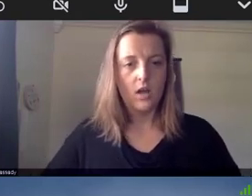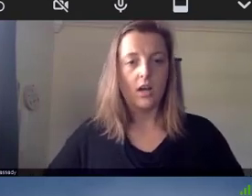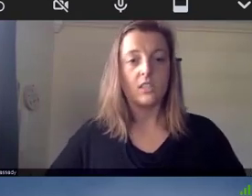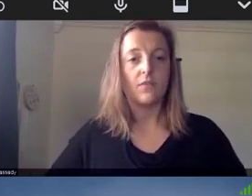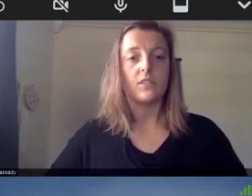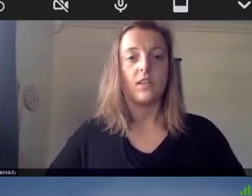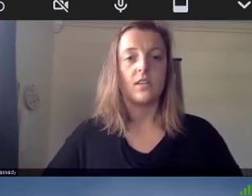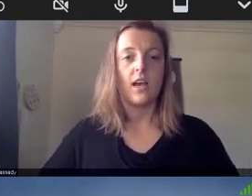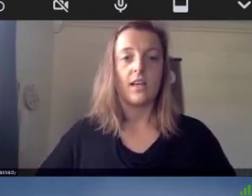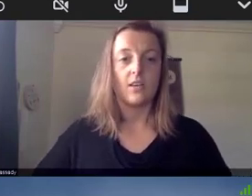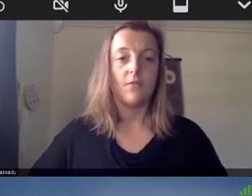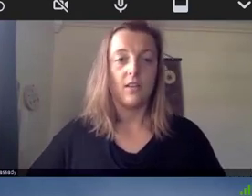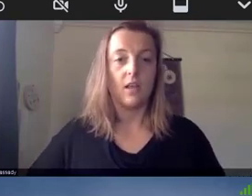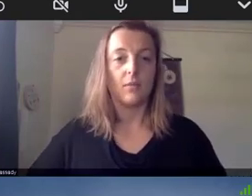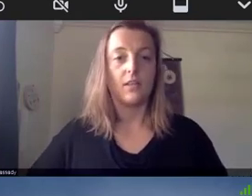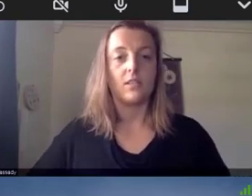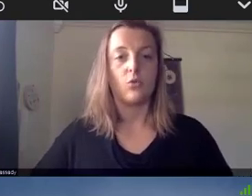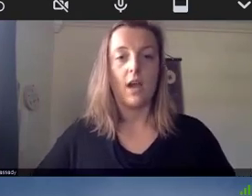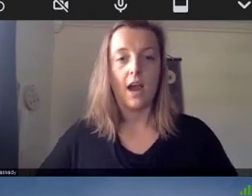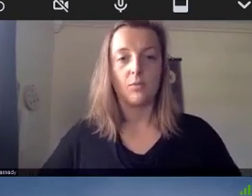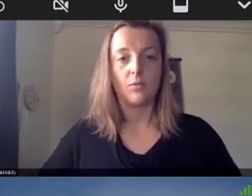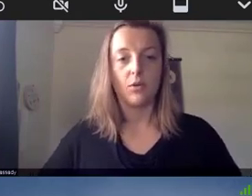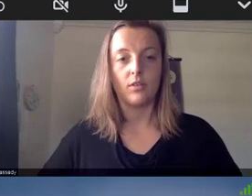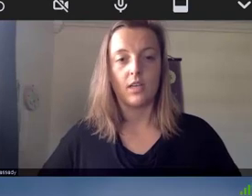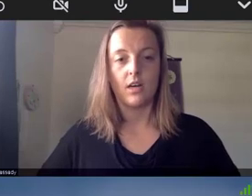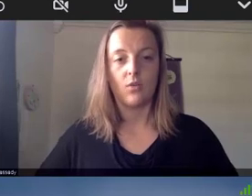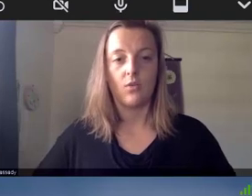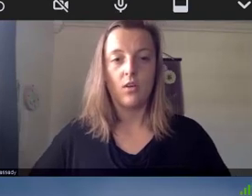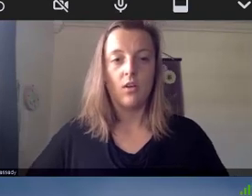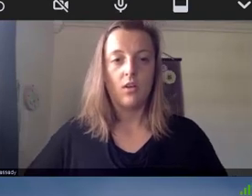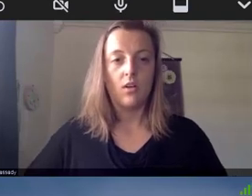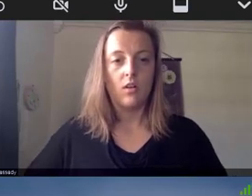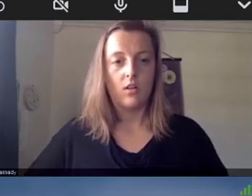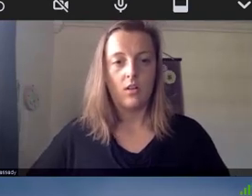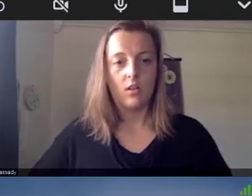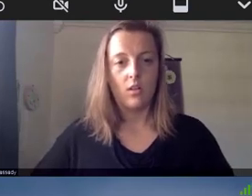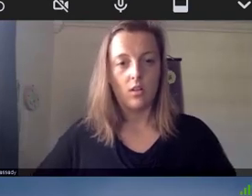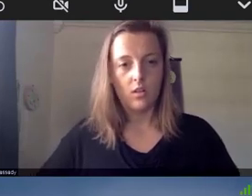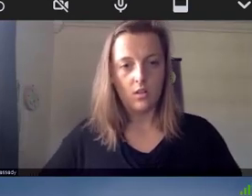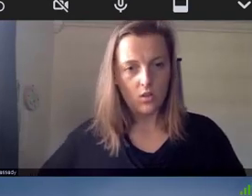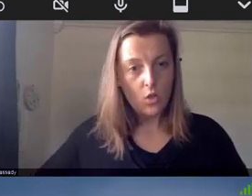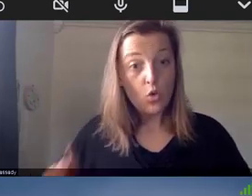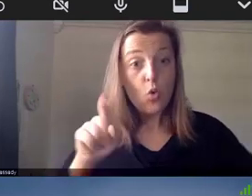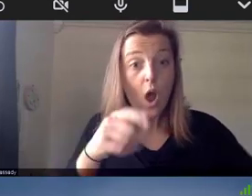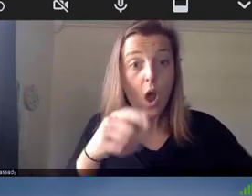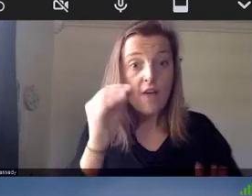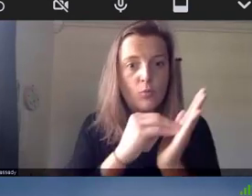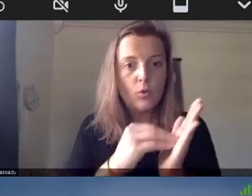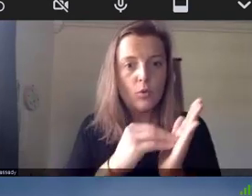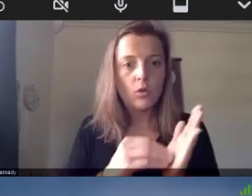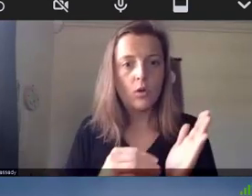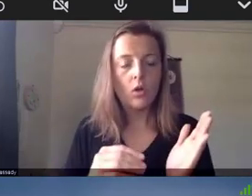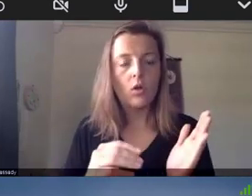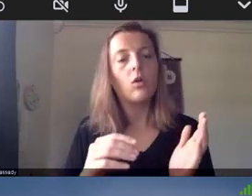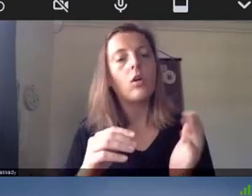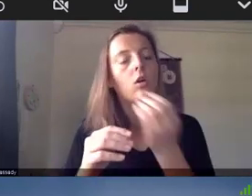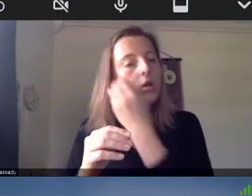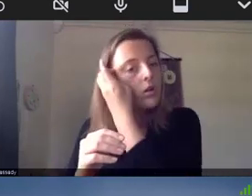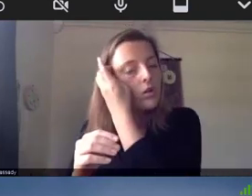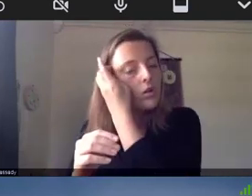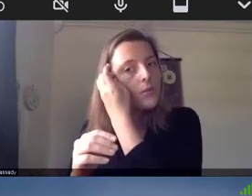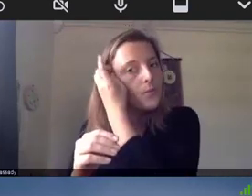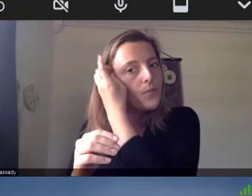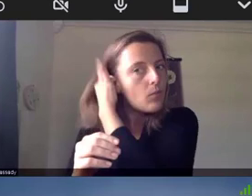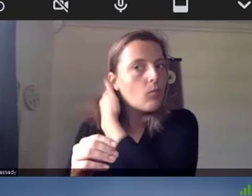flow. Because if it says it has a fin, that means you have to put down. In a cross flow heat exchanger, if it's unmixed